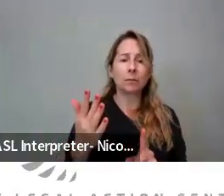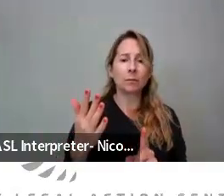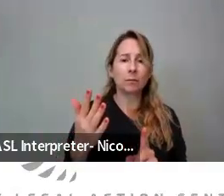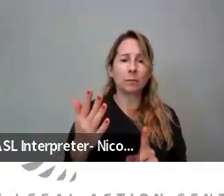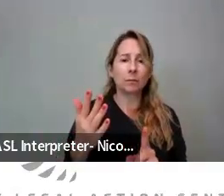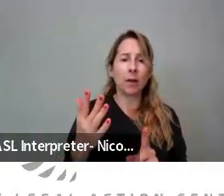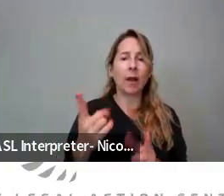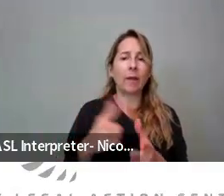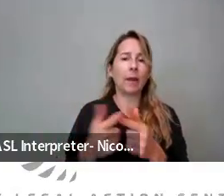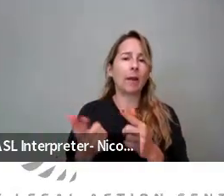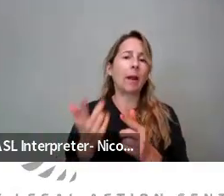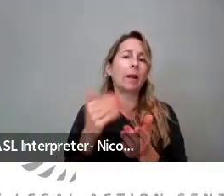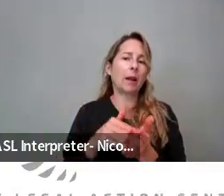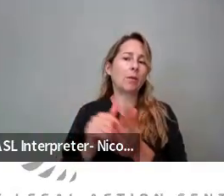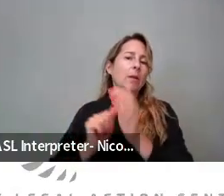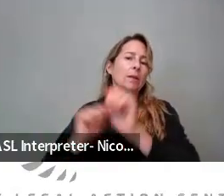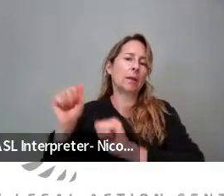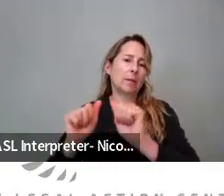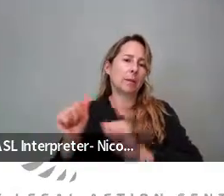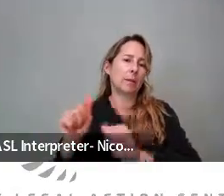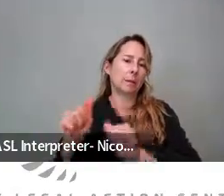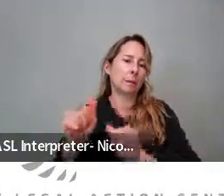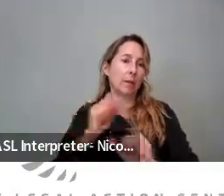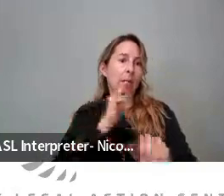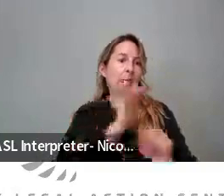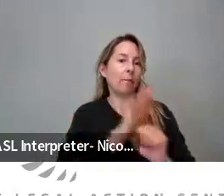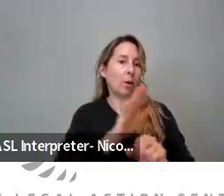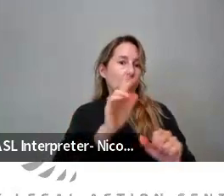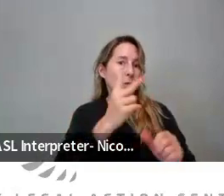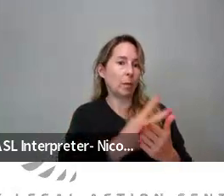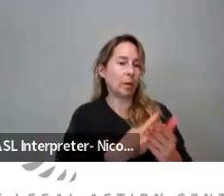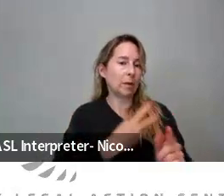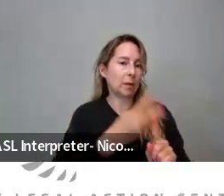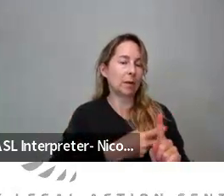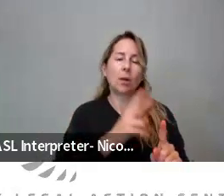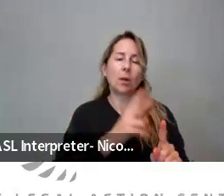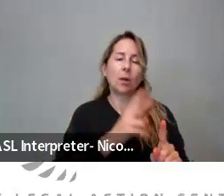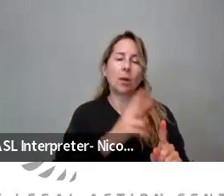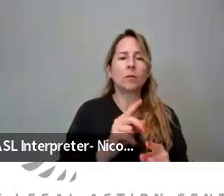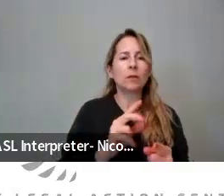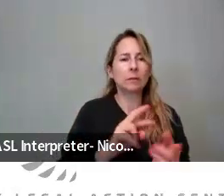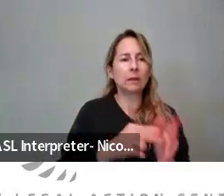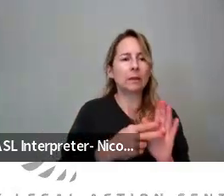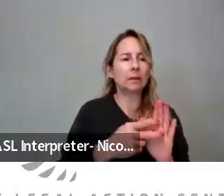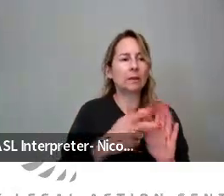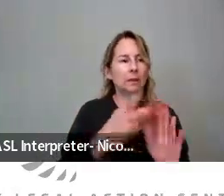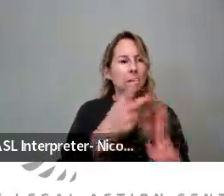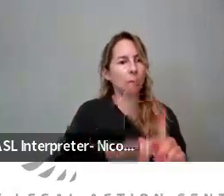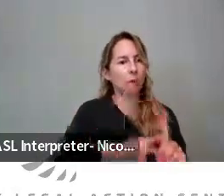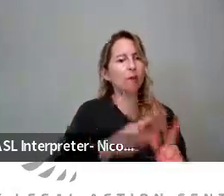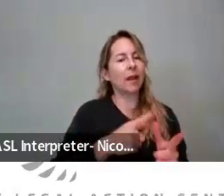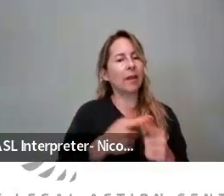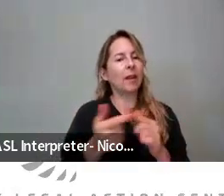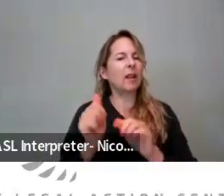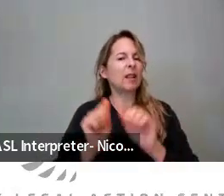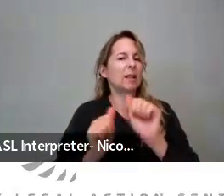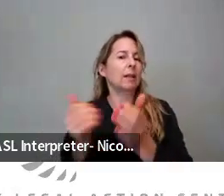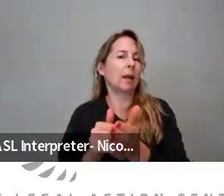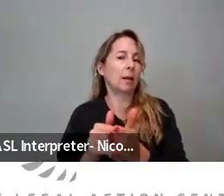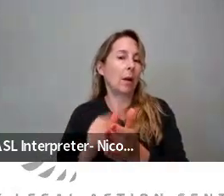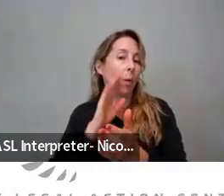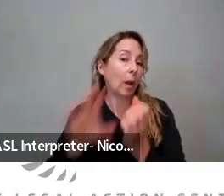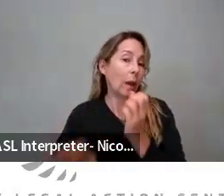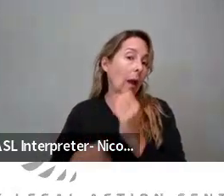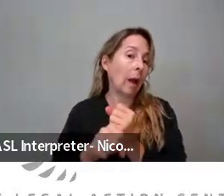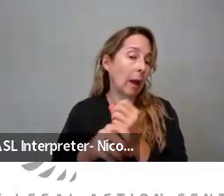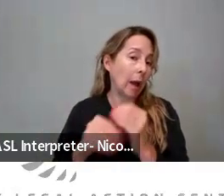reassessment, because you will do that reassessment and determine whether or not you need to extend it for an